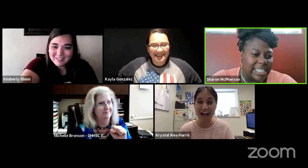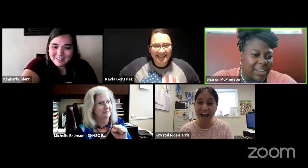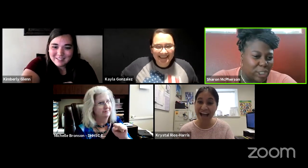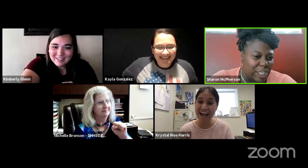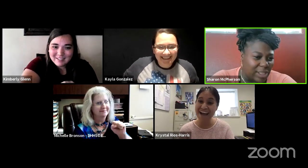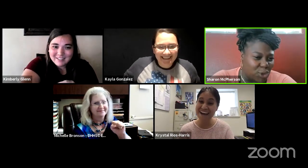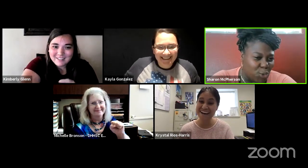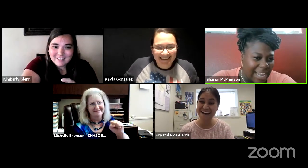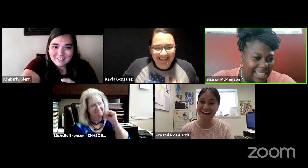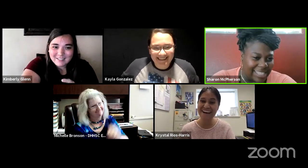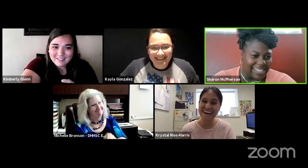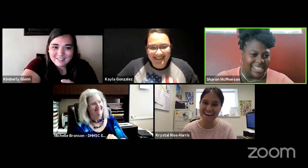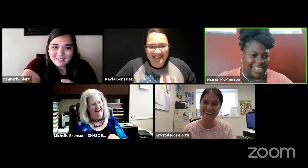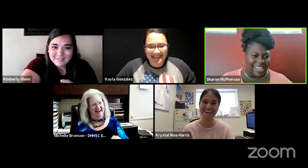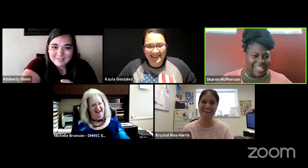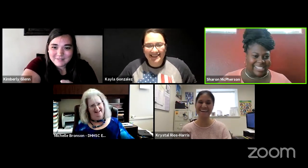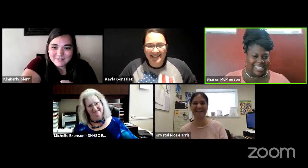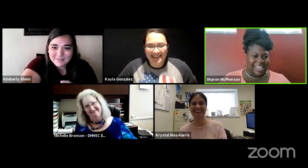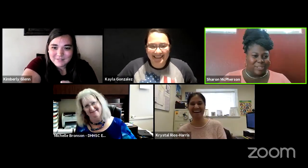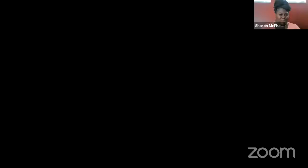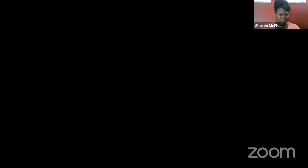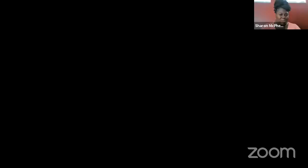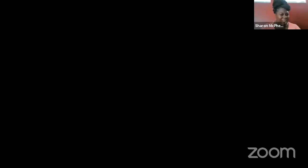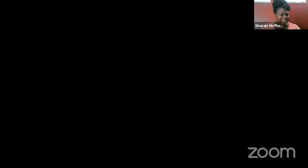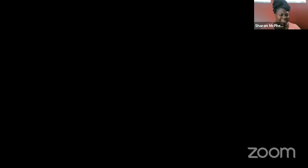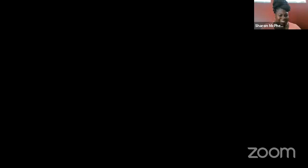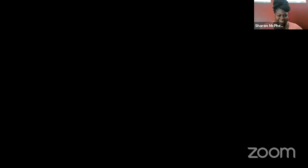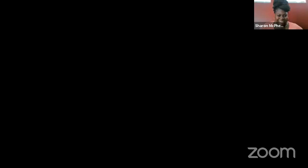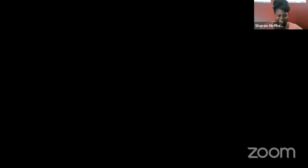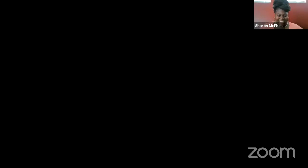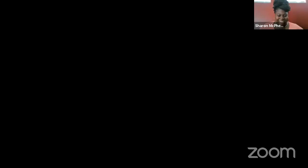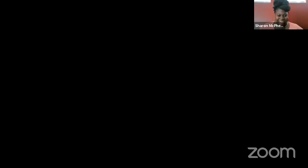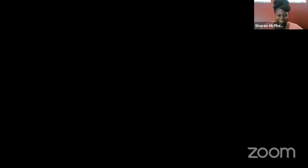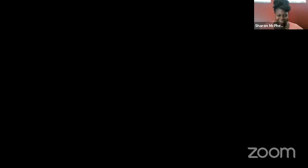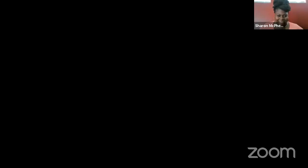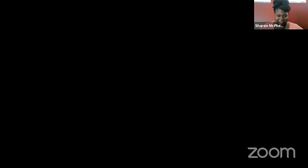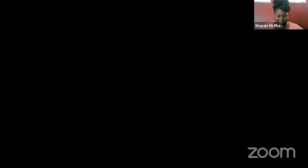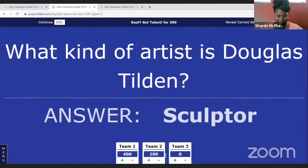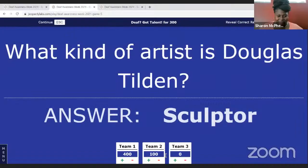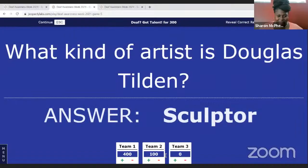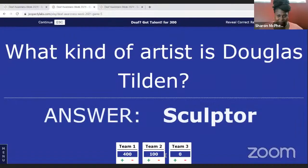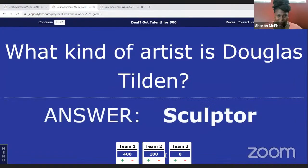Let's see. Let's see if Michelle is right. Let's see if she was right.